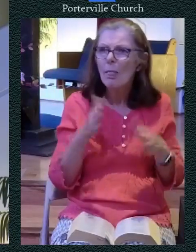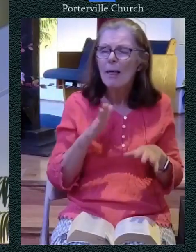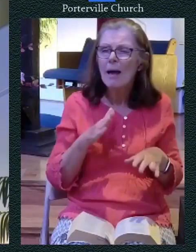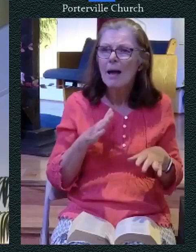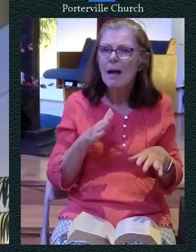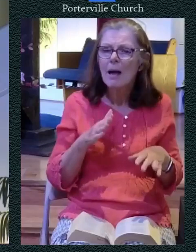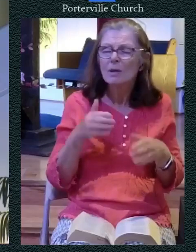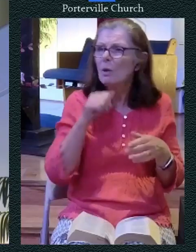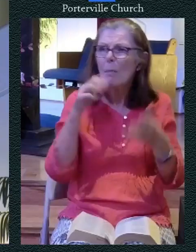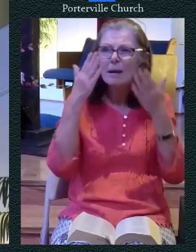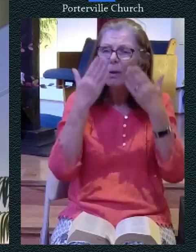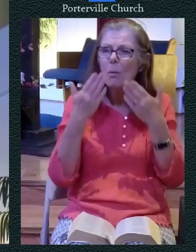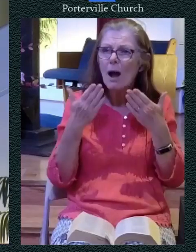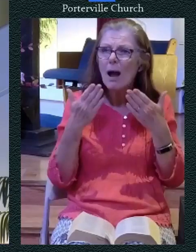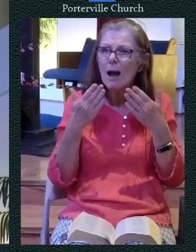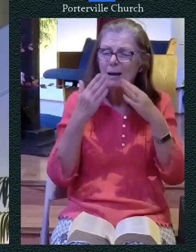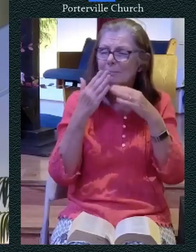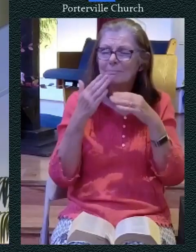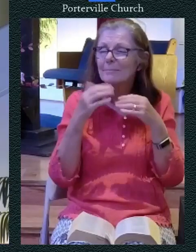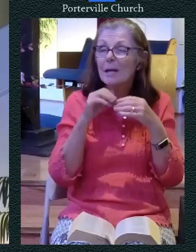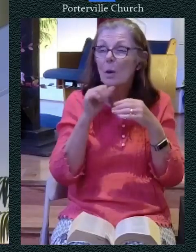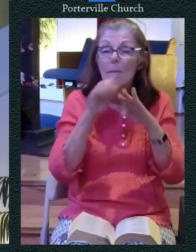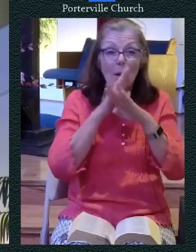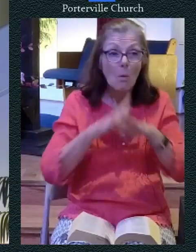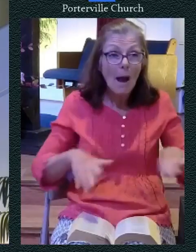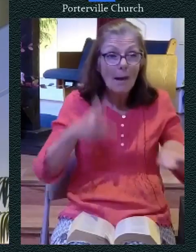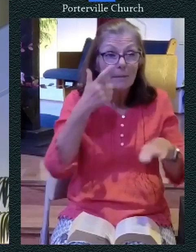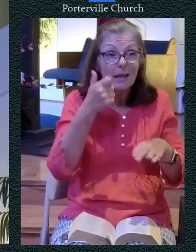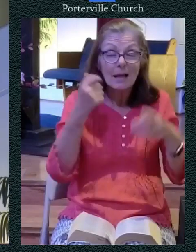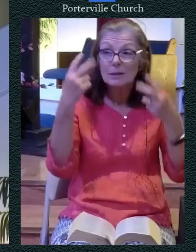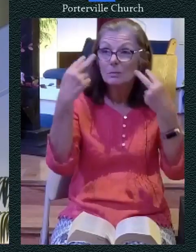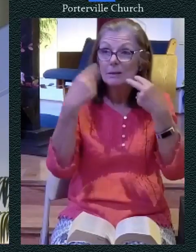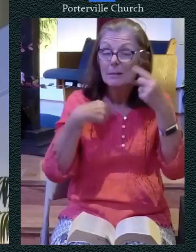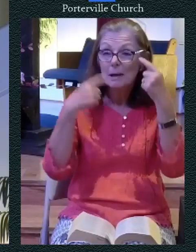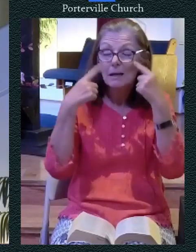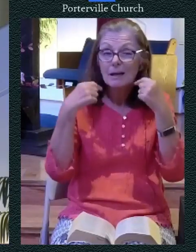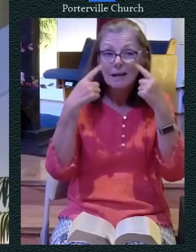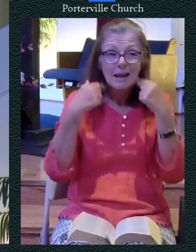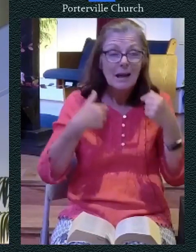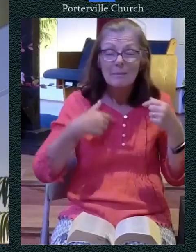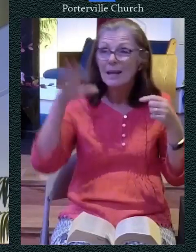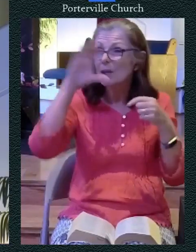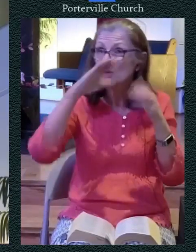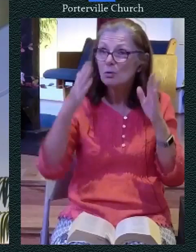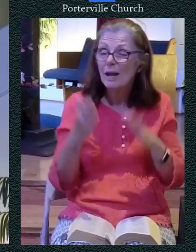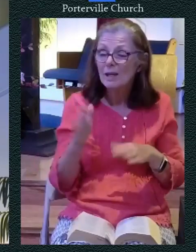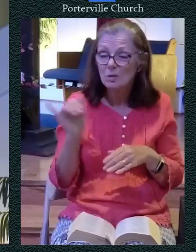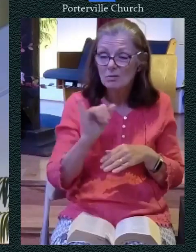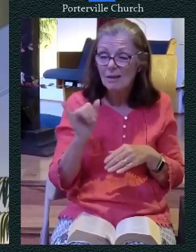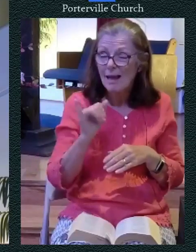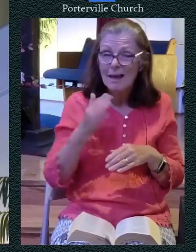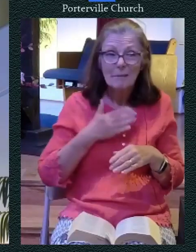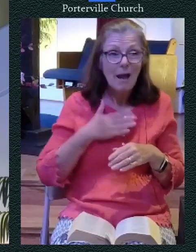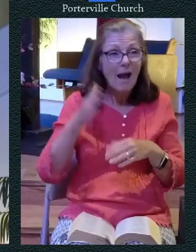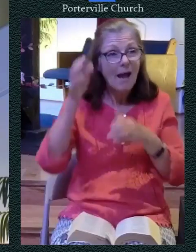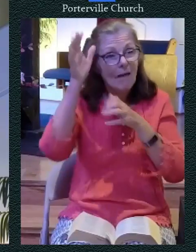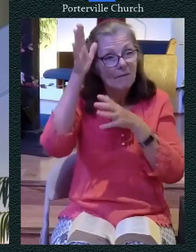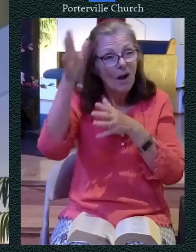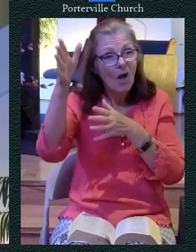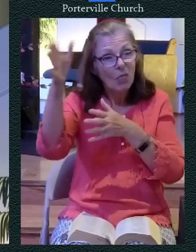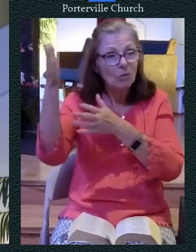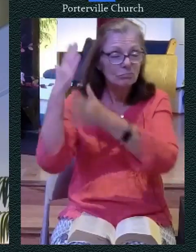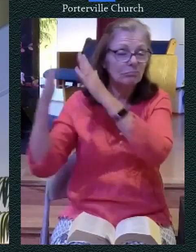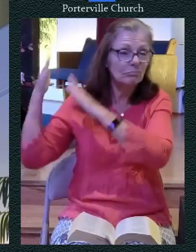a stranger with you, a sojourner like all my fathers. Turn